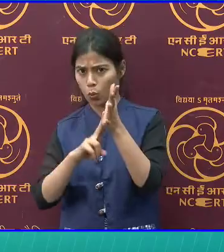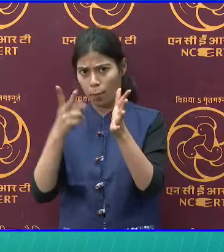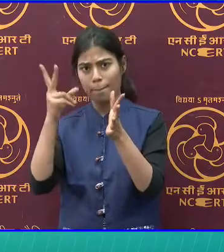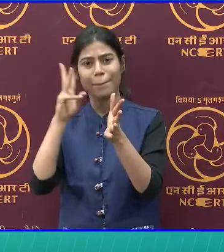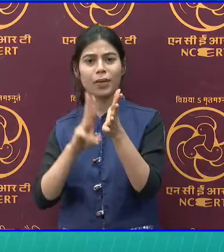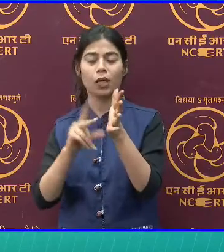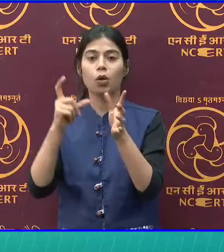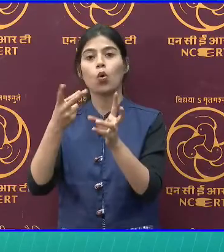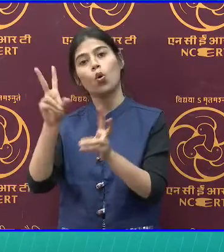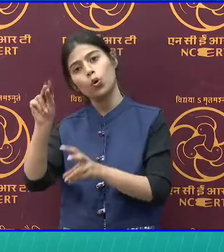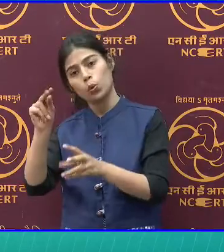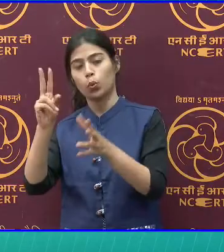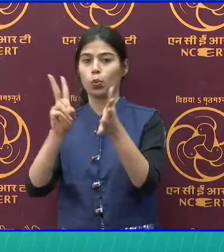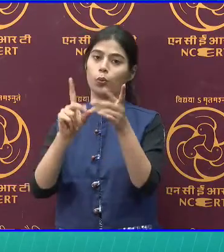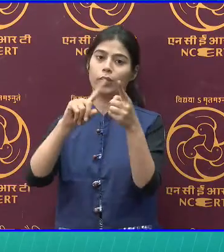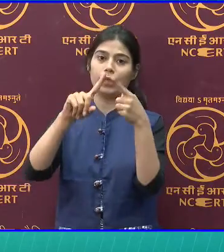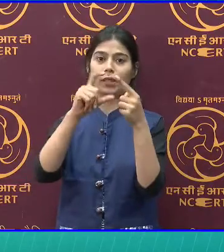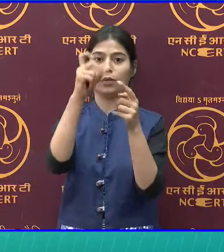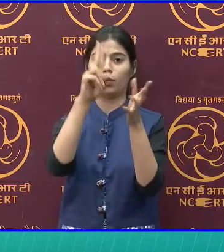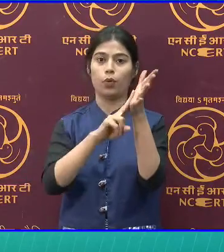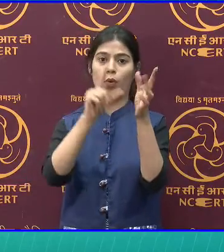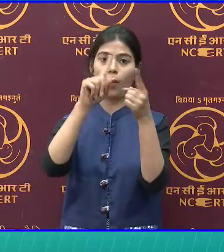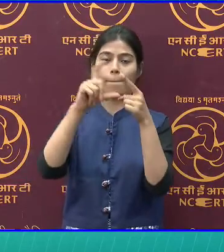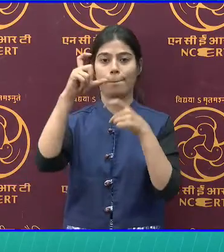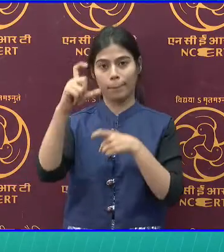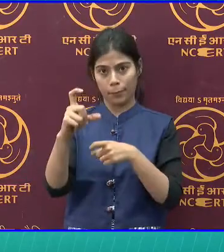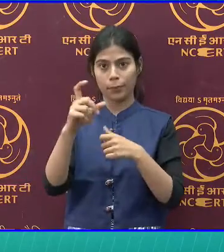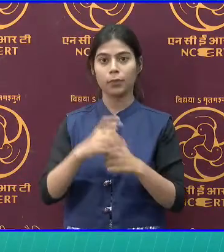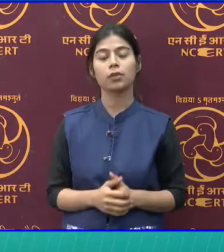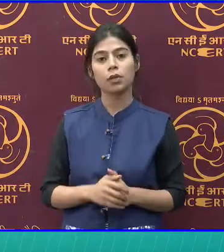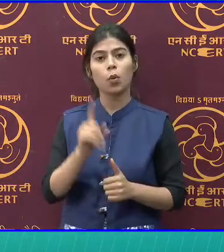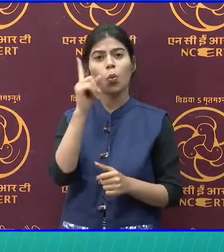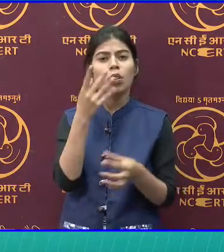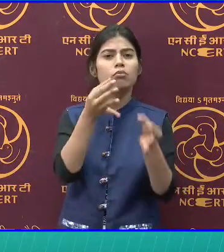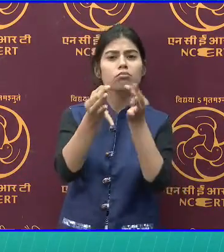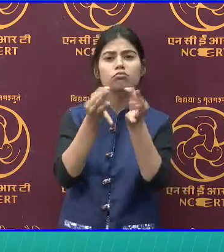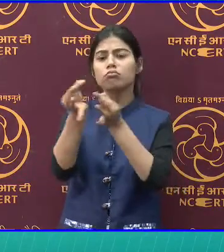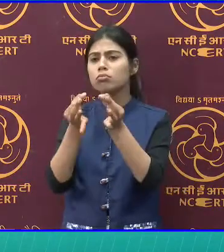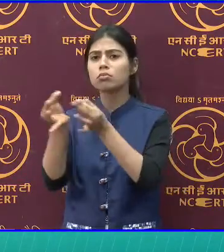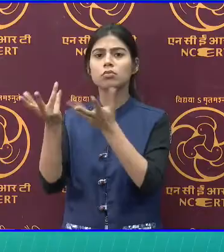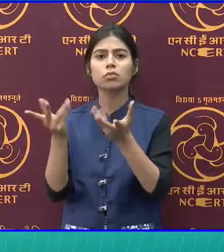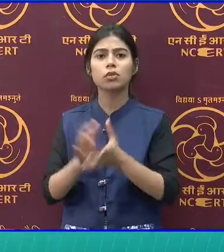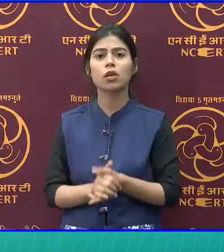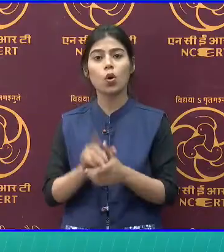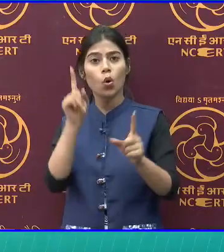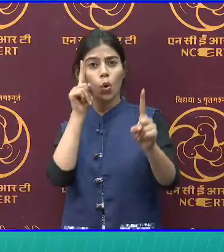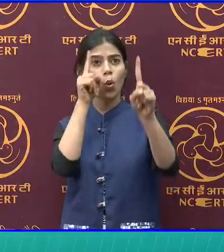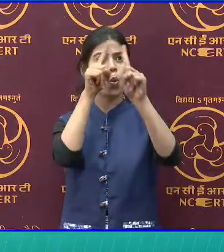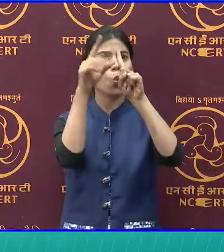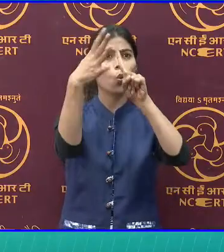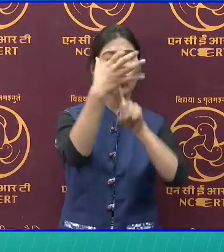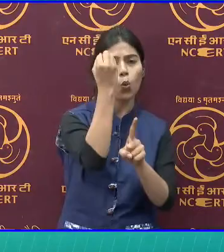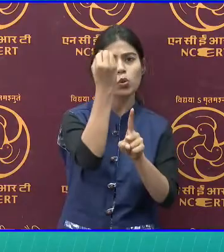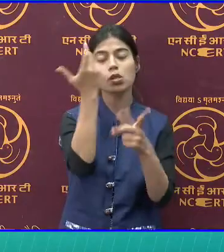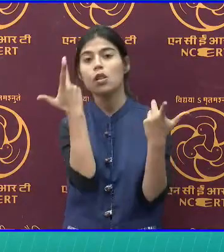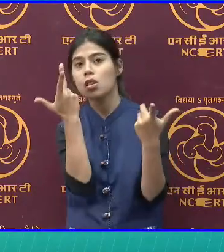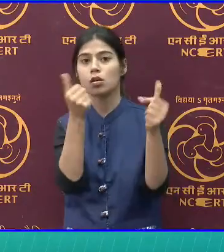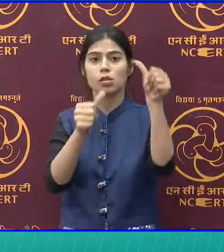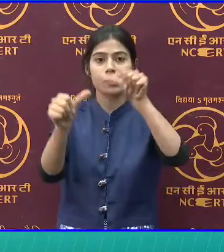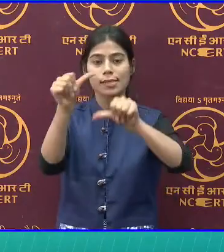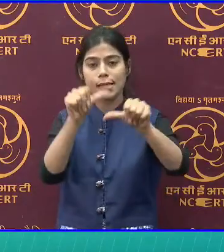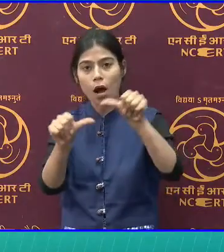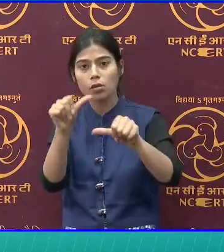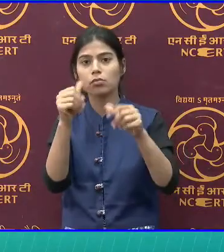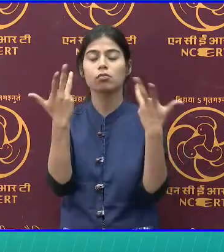activity, and then classification. Right. See, one of the important goals of teaching social sciences for younger